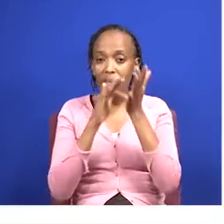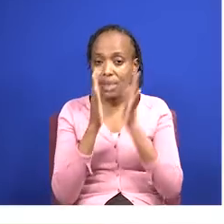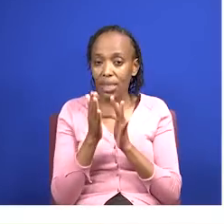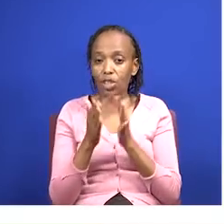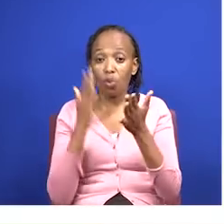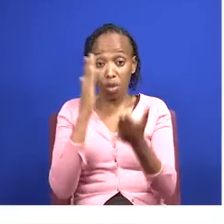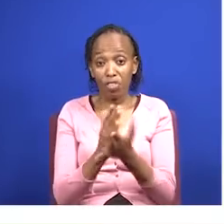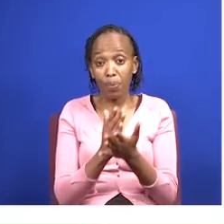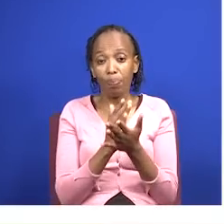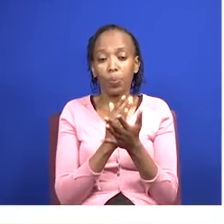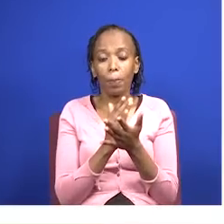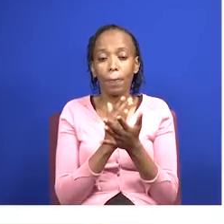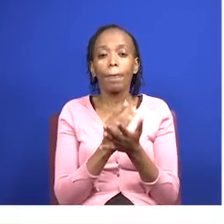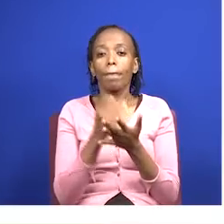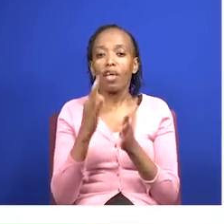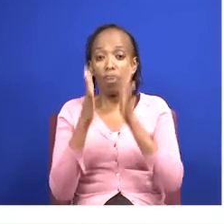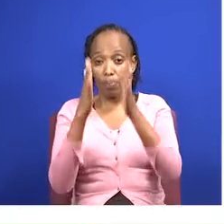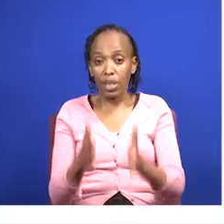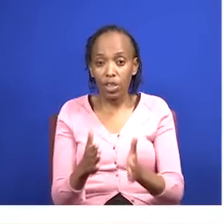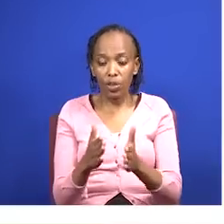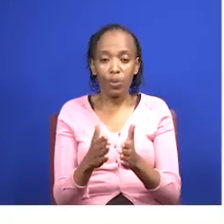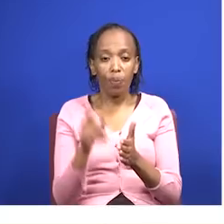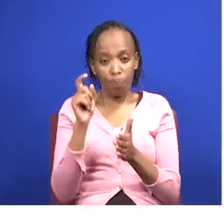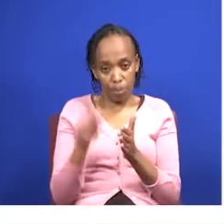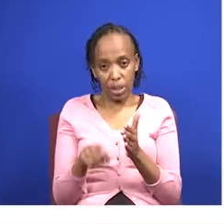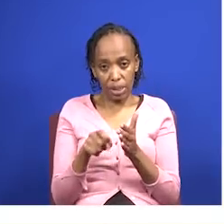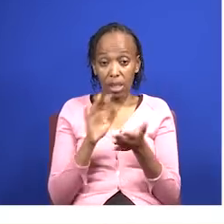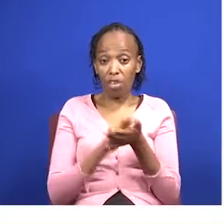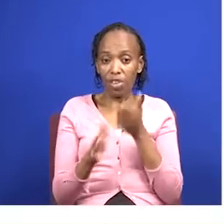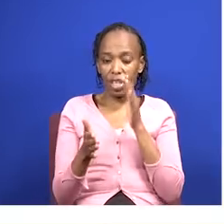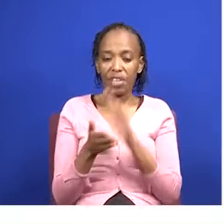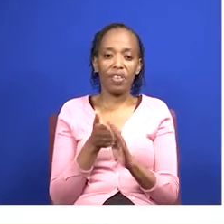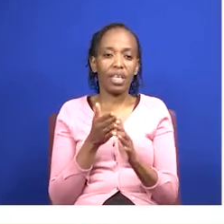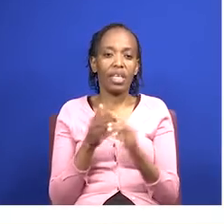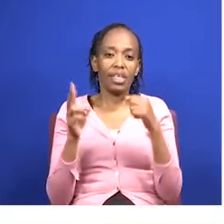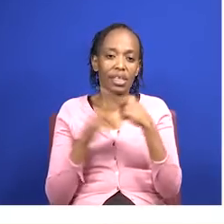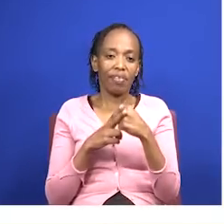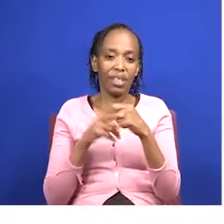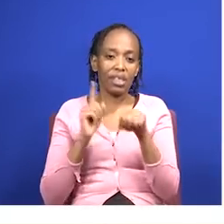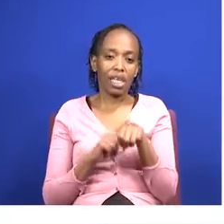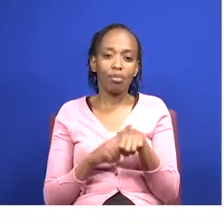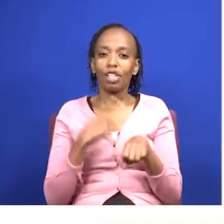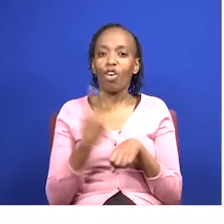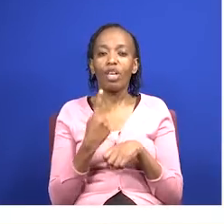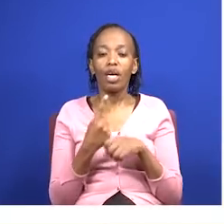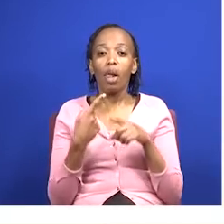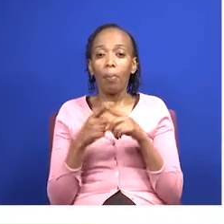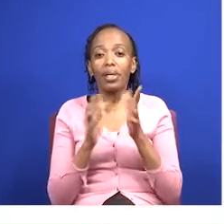wanted Jesus to confirm whether a person should be forgiven seven times